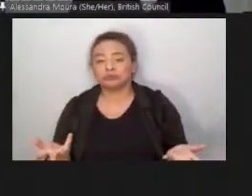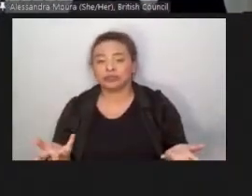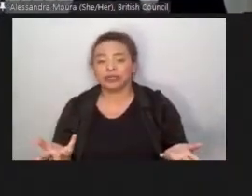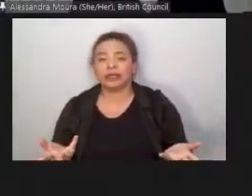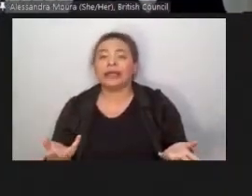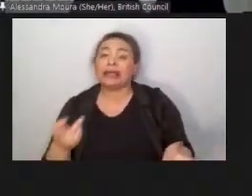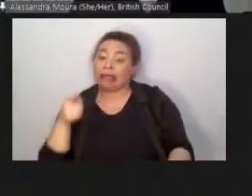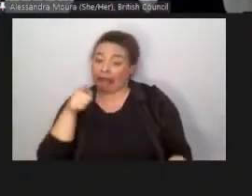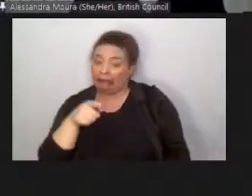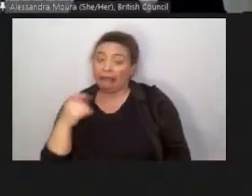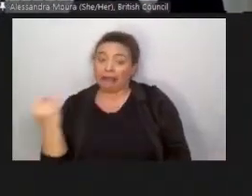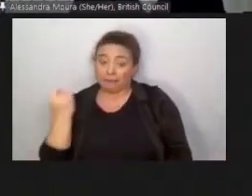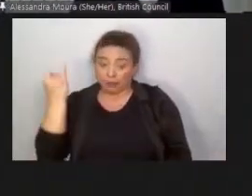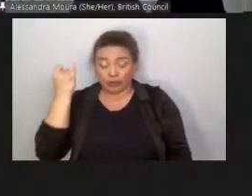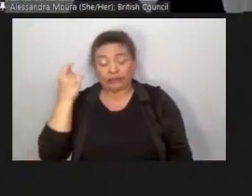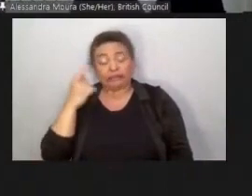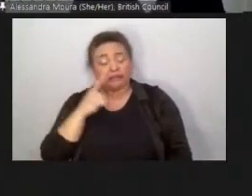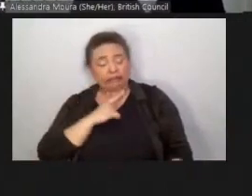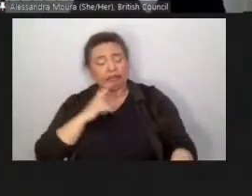colleagues. So